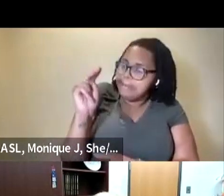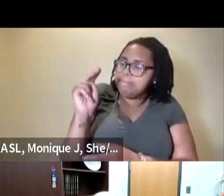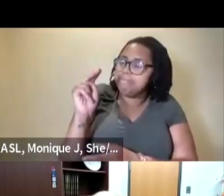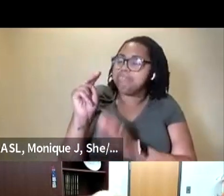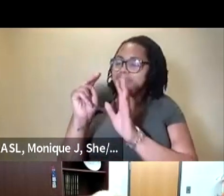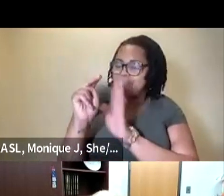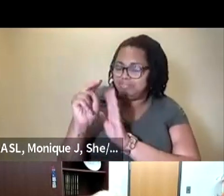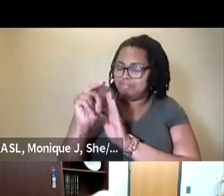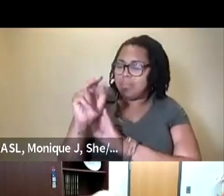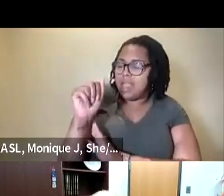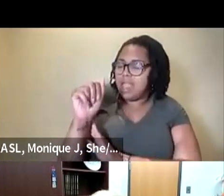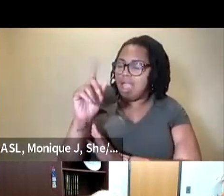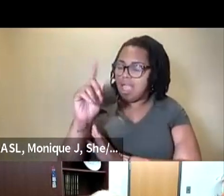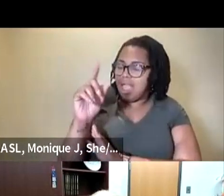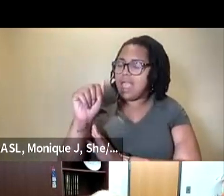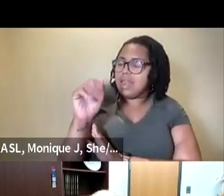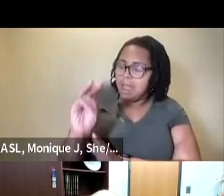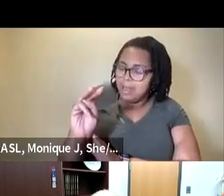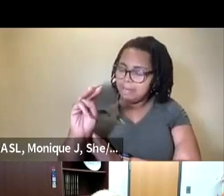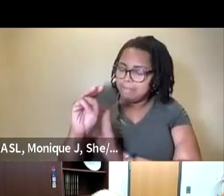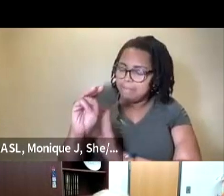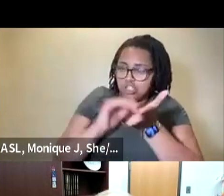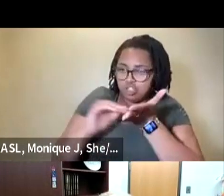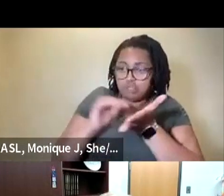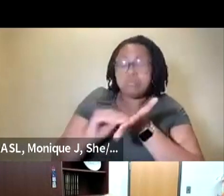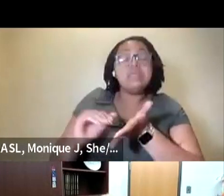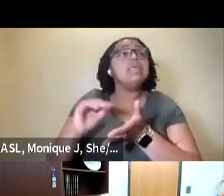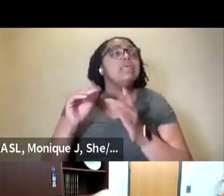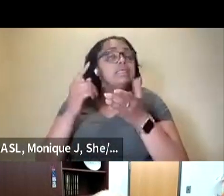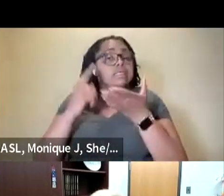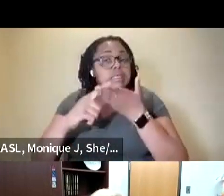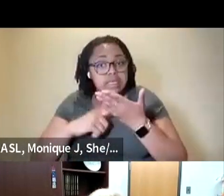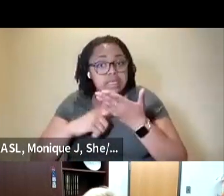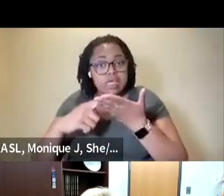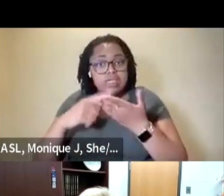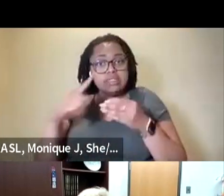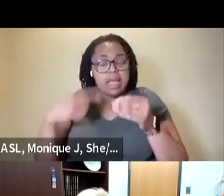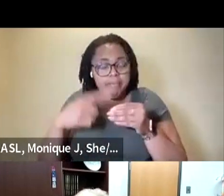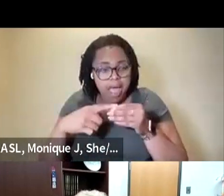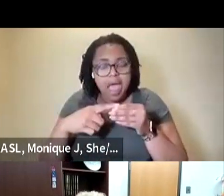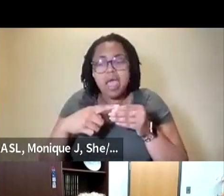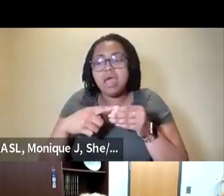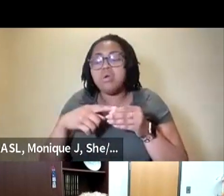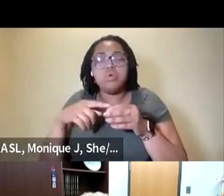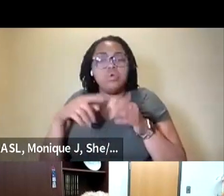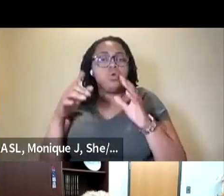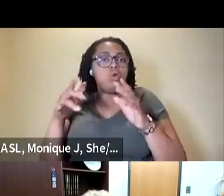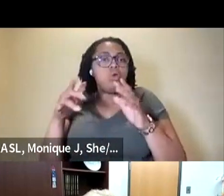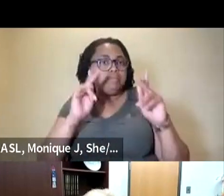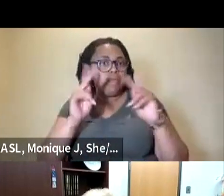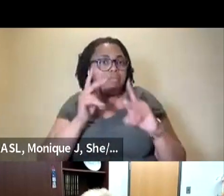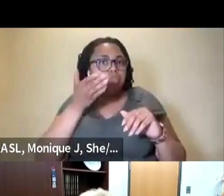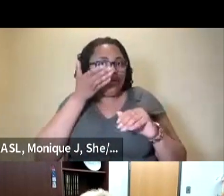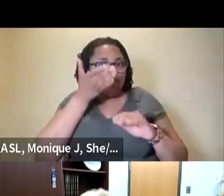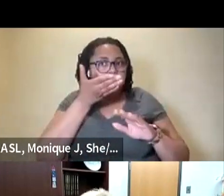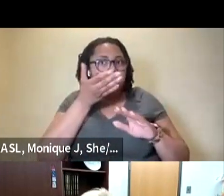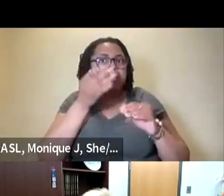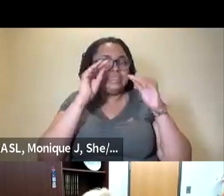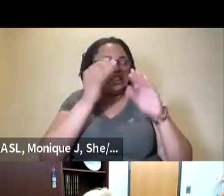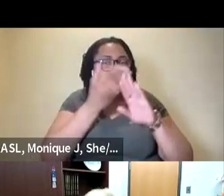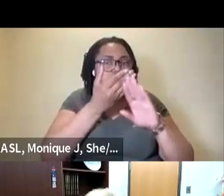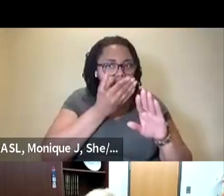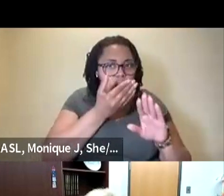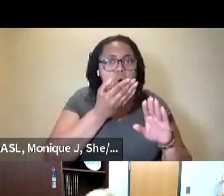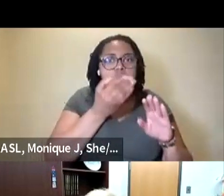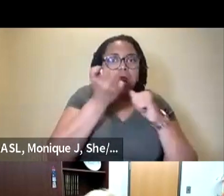the wings that have lifted me up today are those folks that flew before me. And you do have to be mindful of your